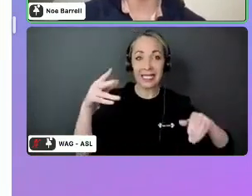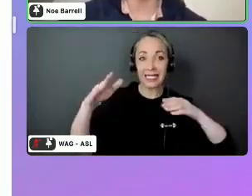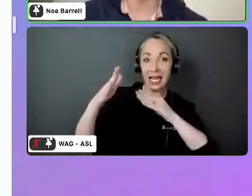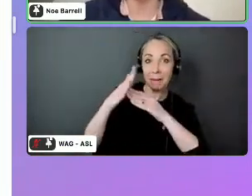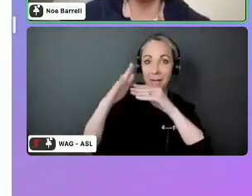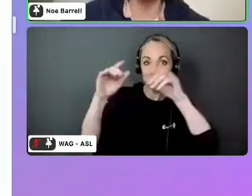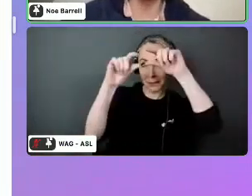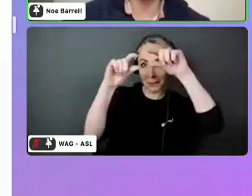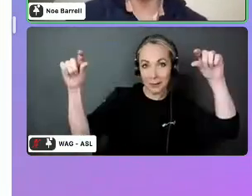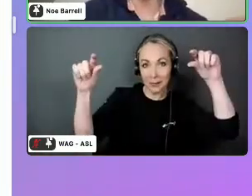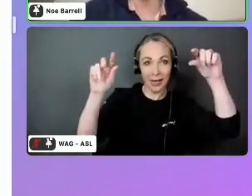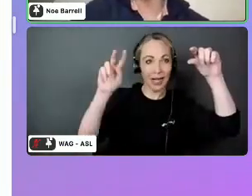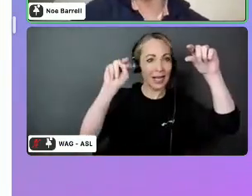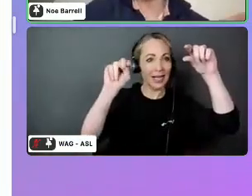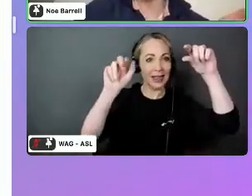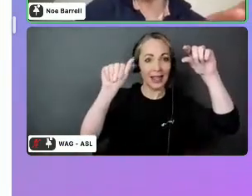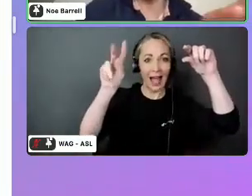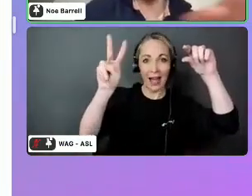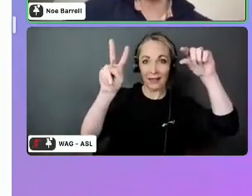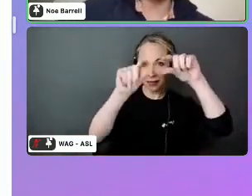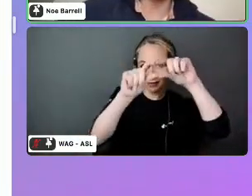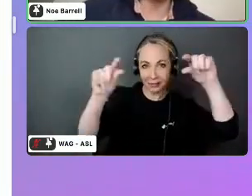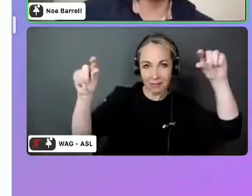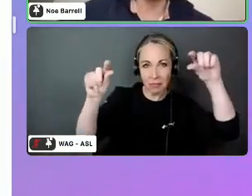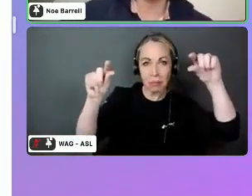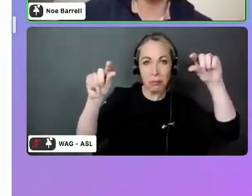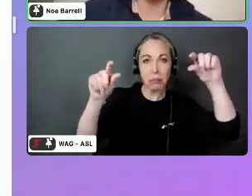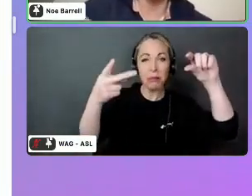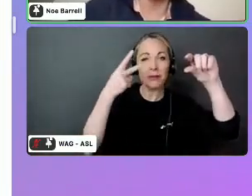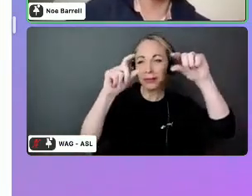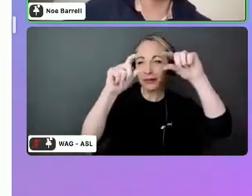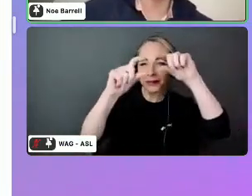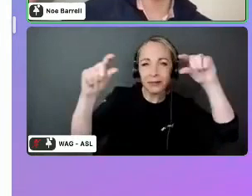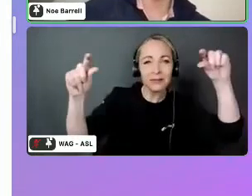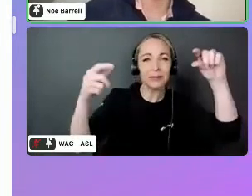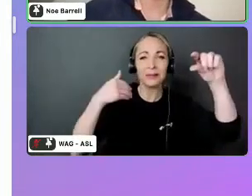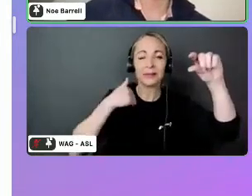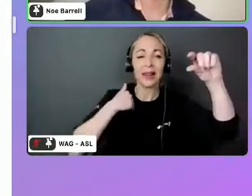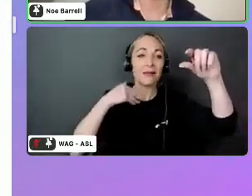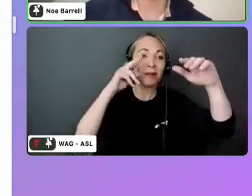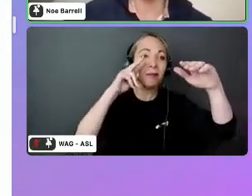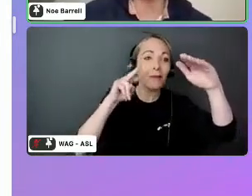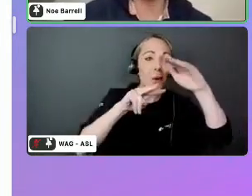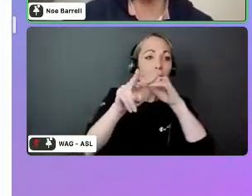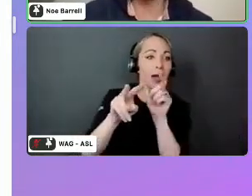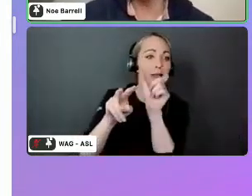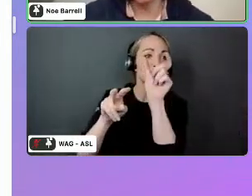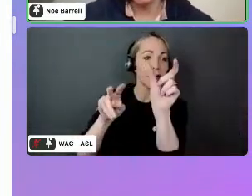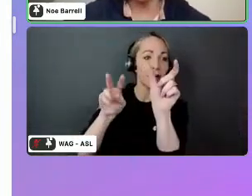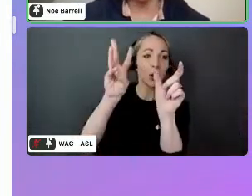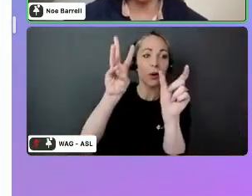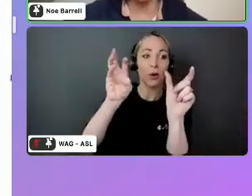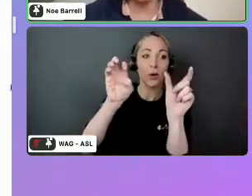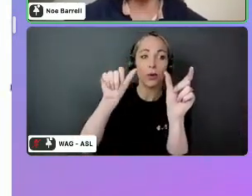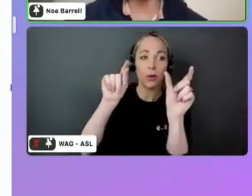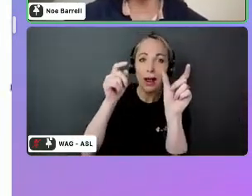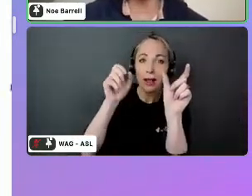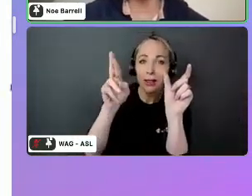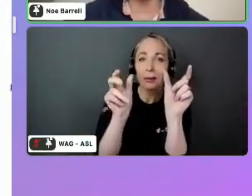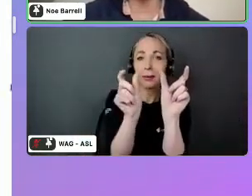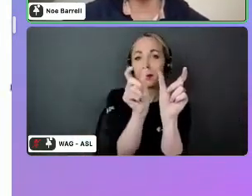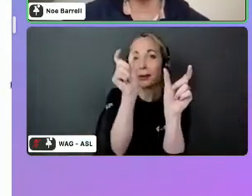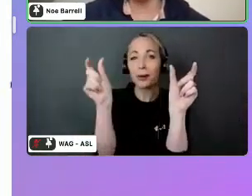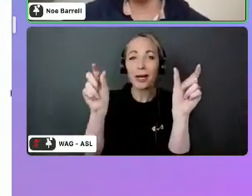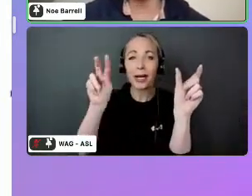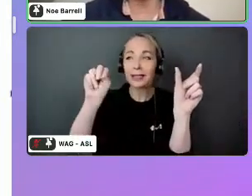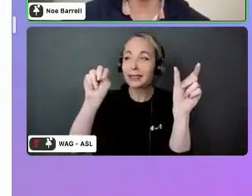you can see we have kind of a nav bar at the top that has forecasts, weather, observations, accidents. And the navigation item